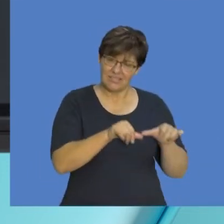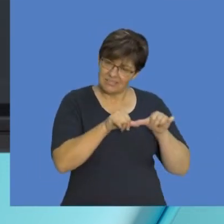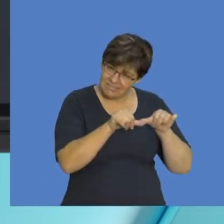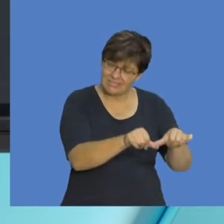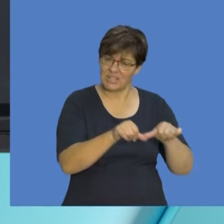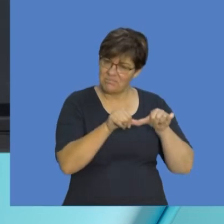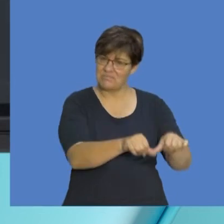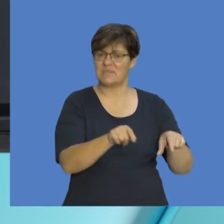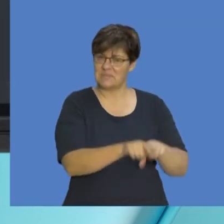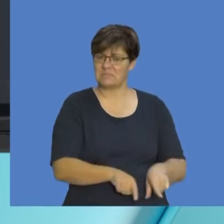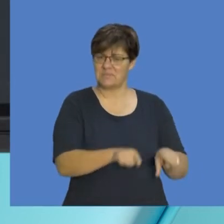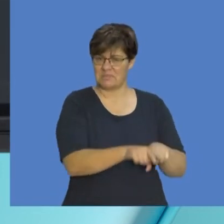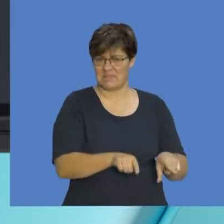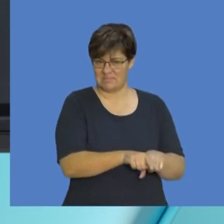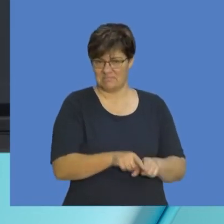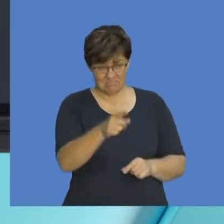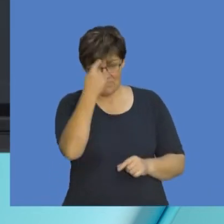is even consistent.